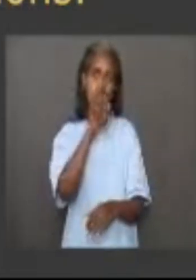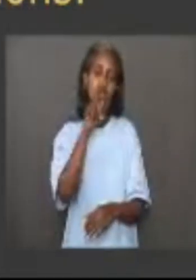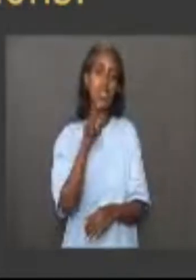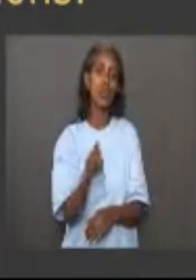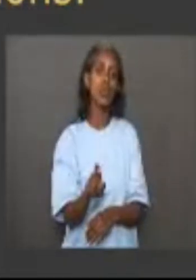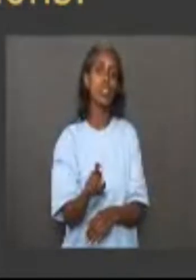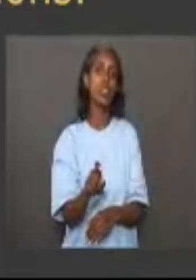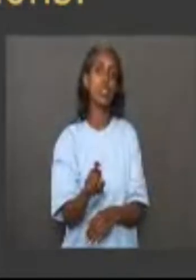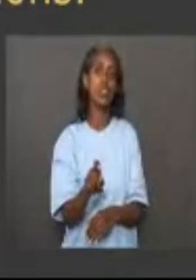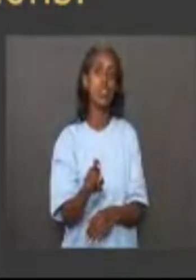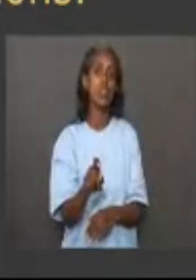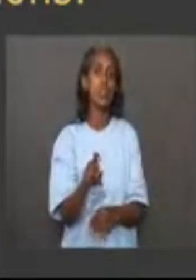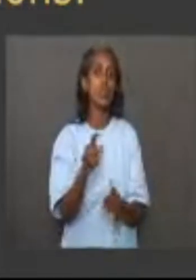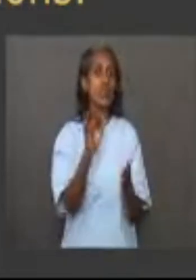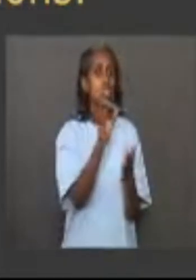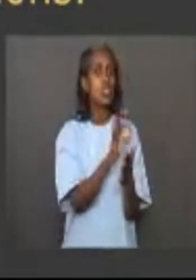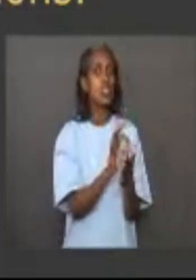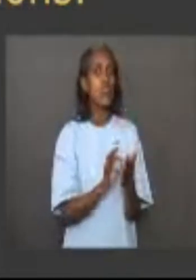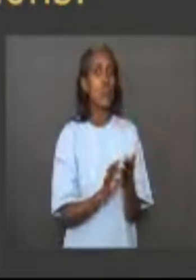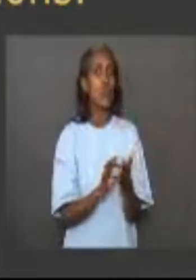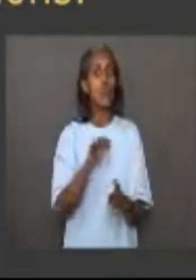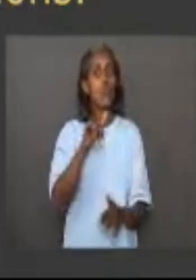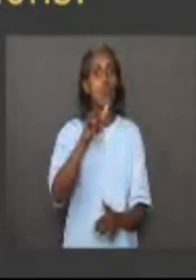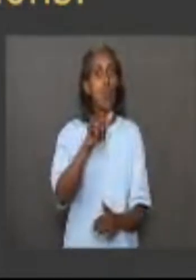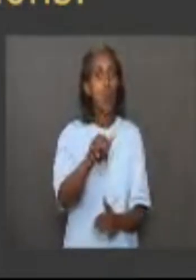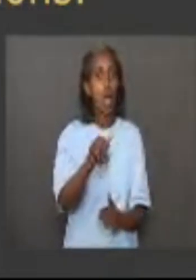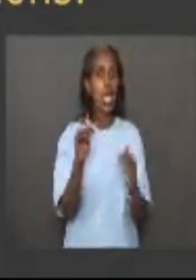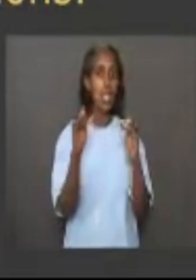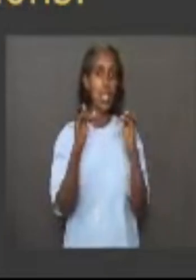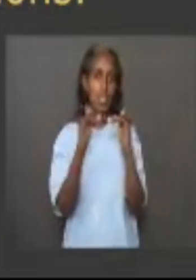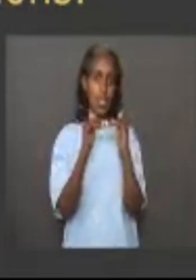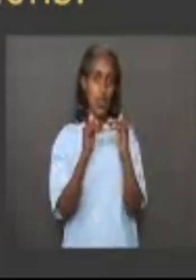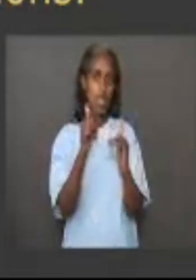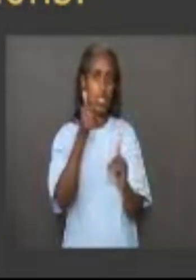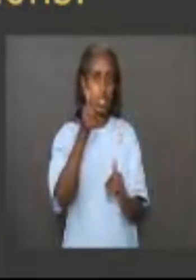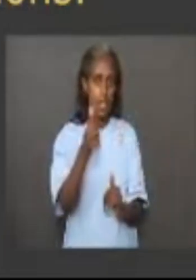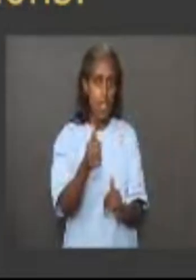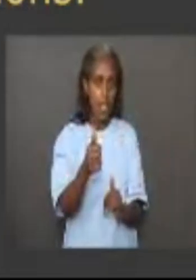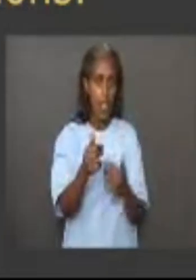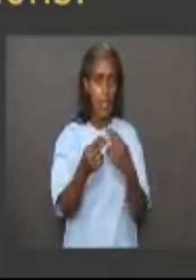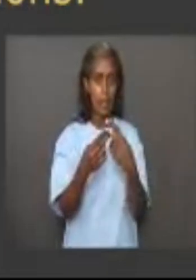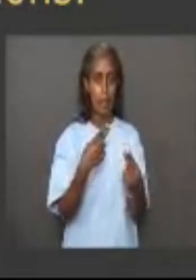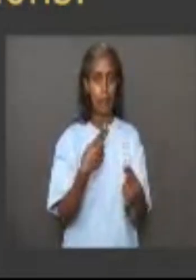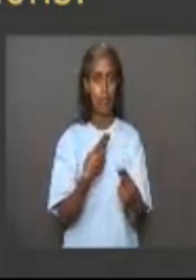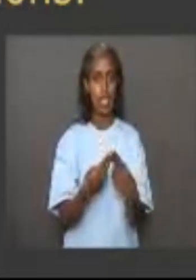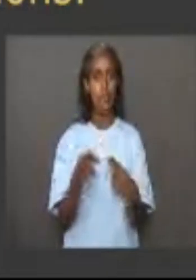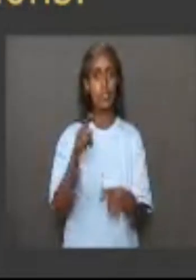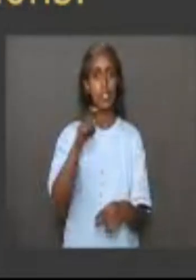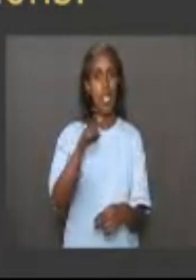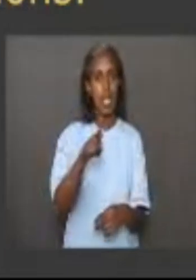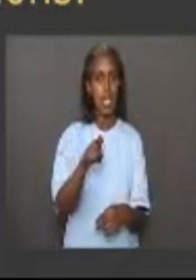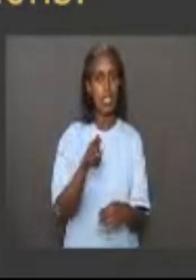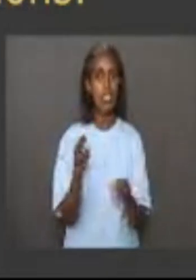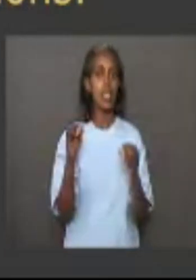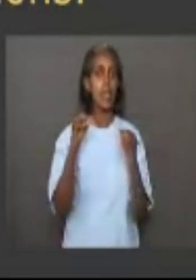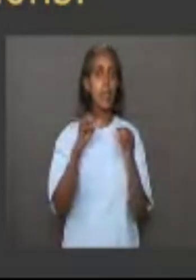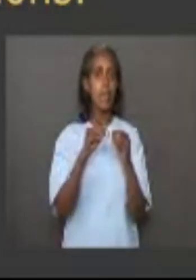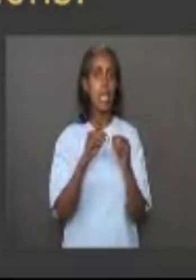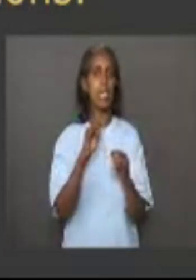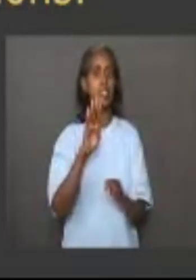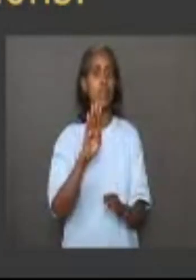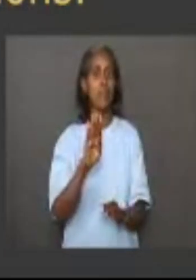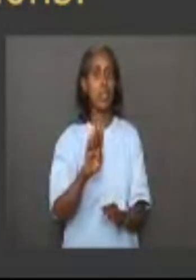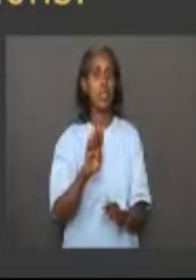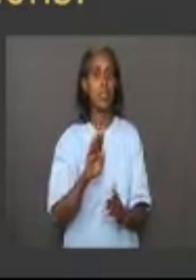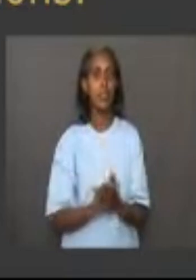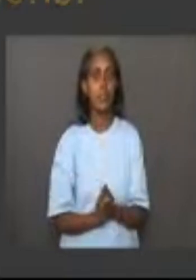equation to the form of y equals a times x plus